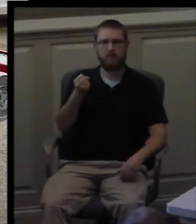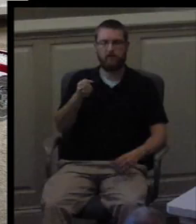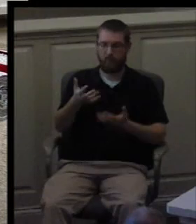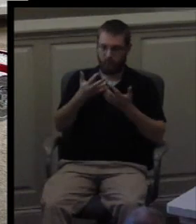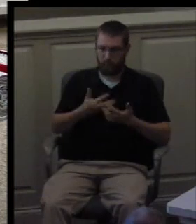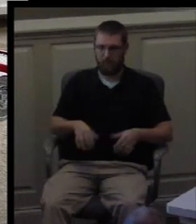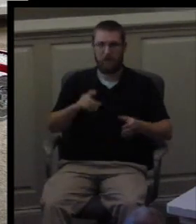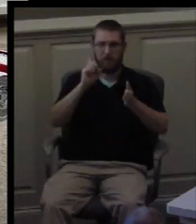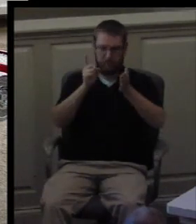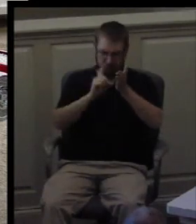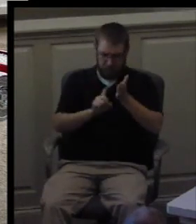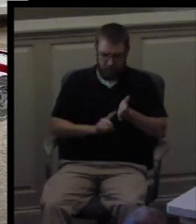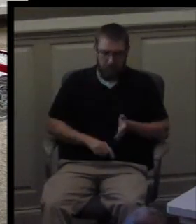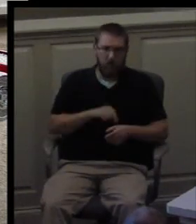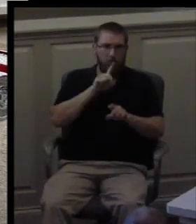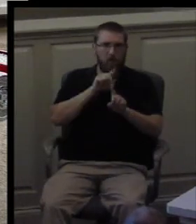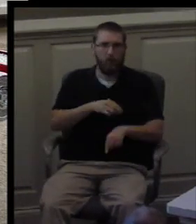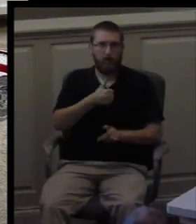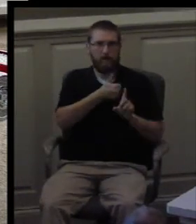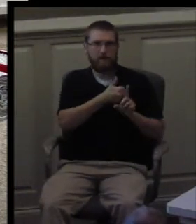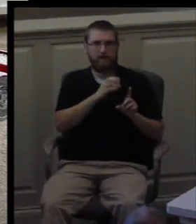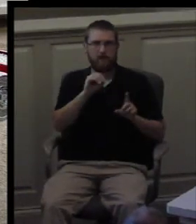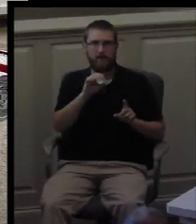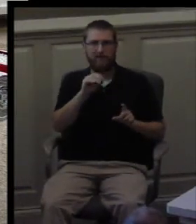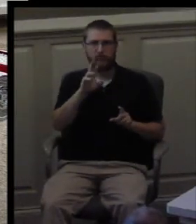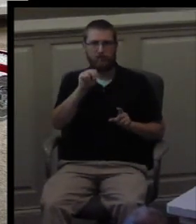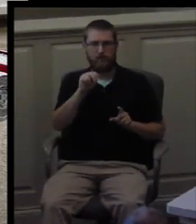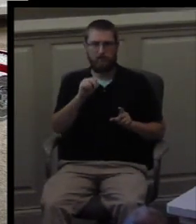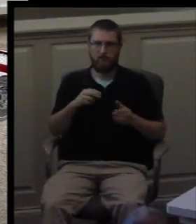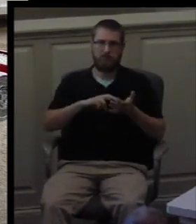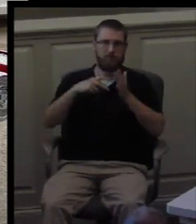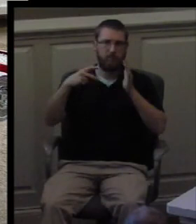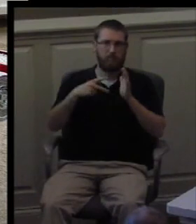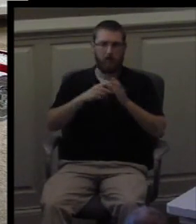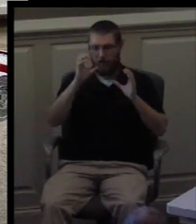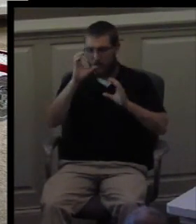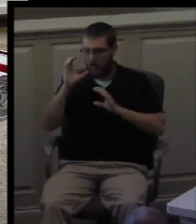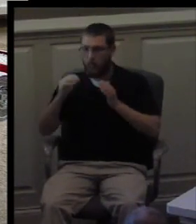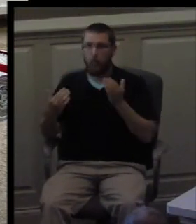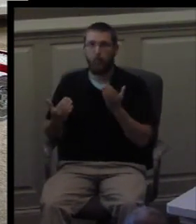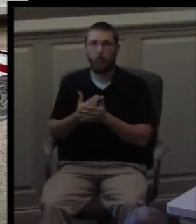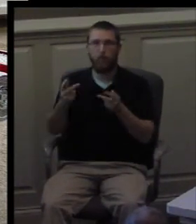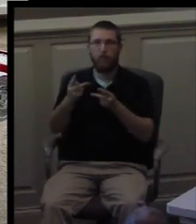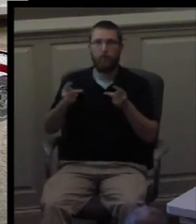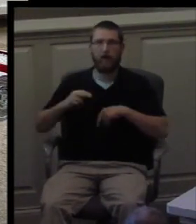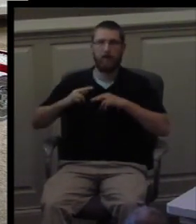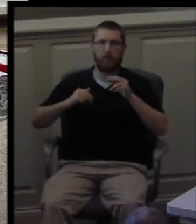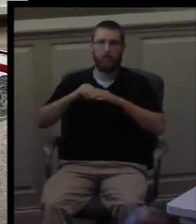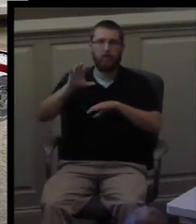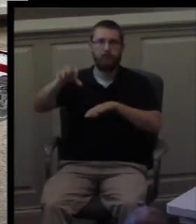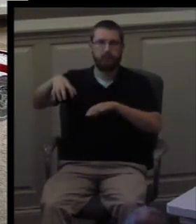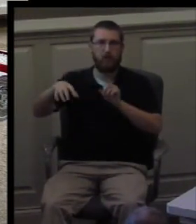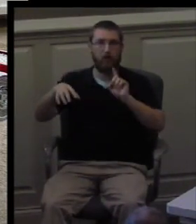completed an extensive report on its condition. That led to a search for a new site, actually, for the fire